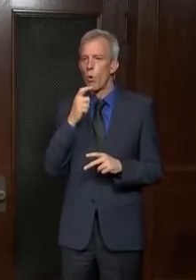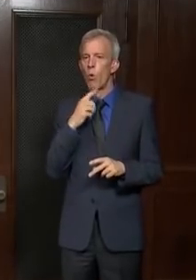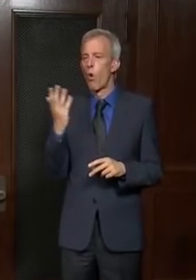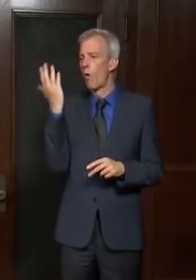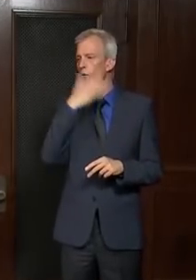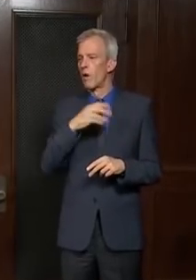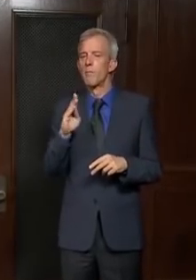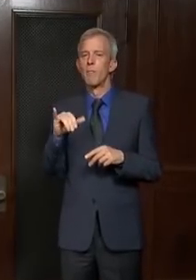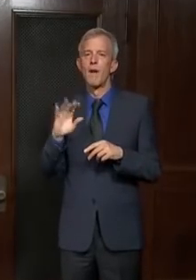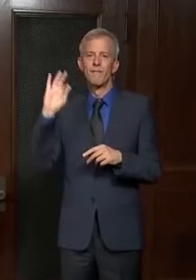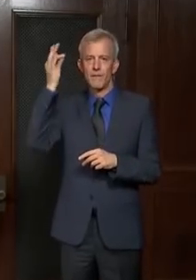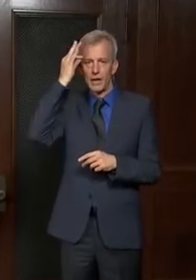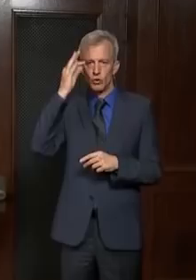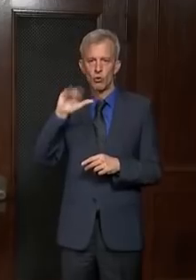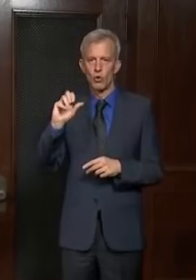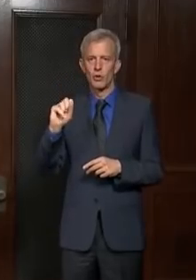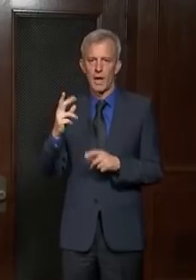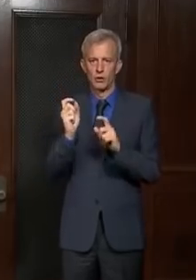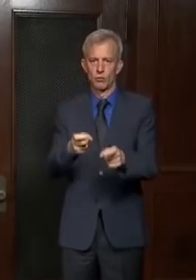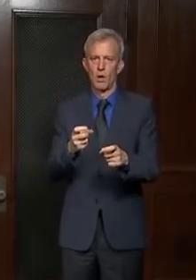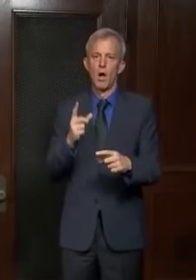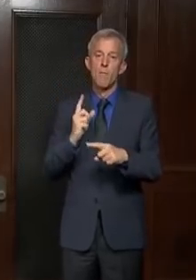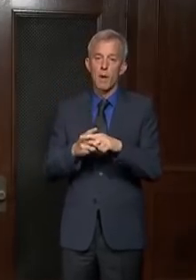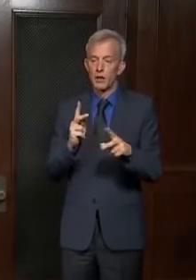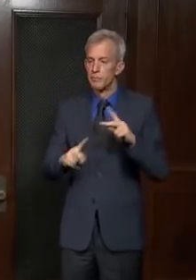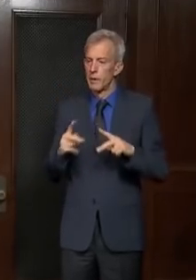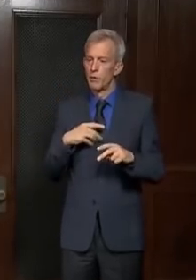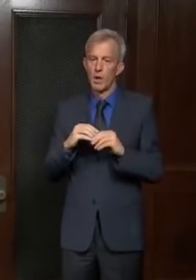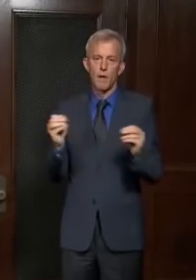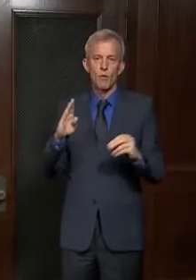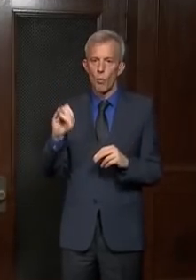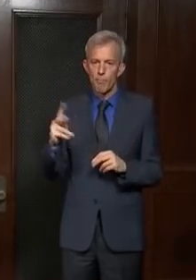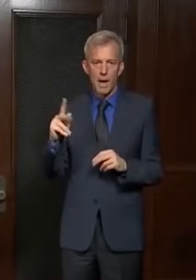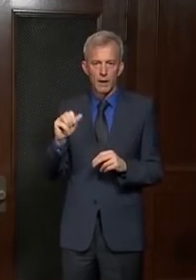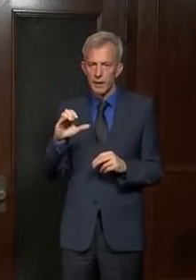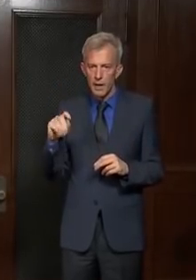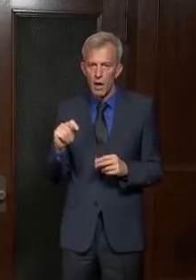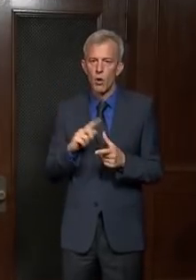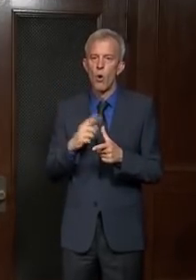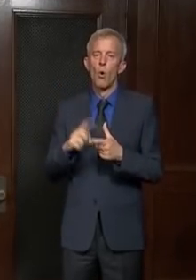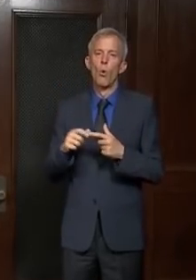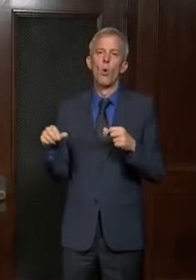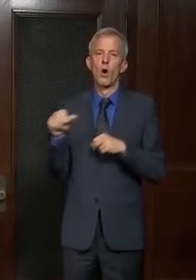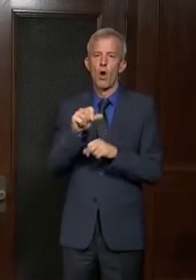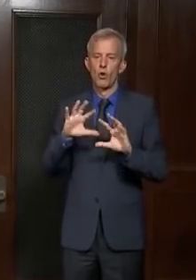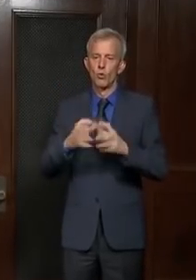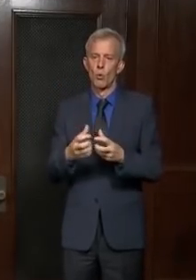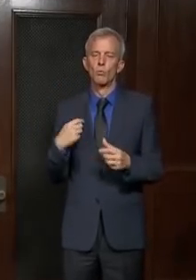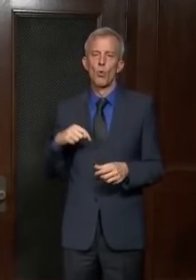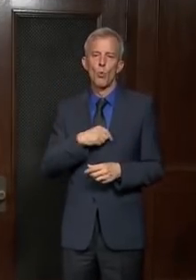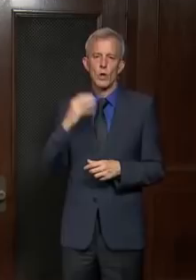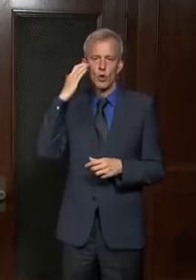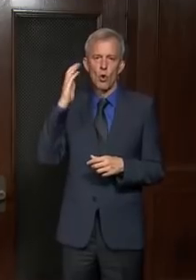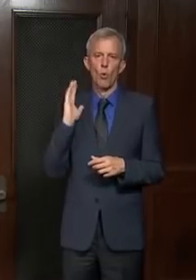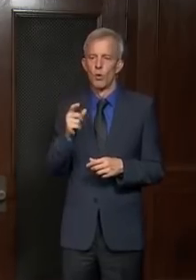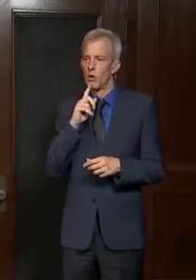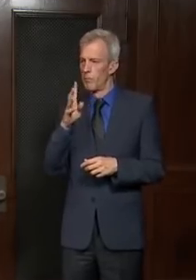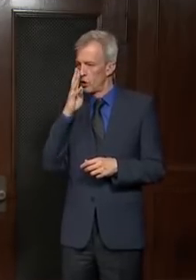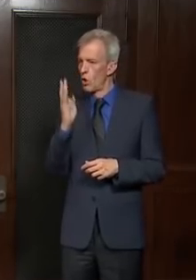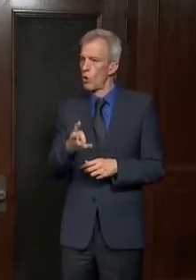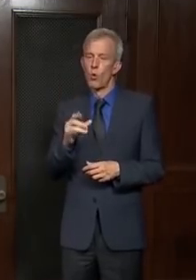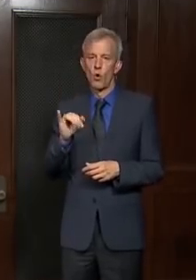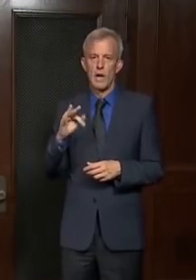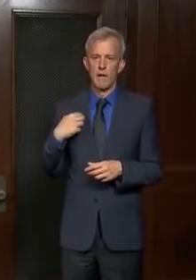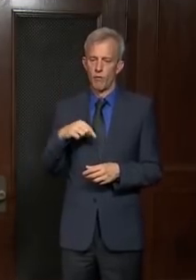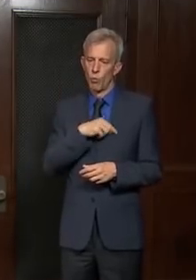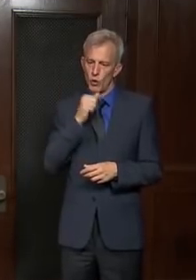cash grants, as well as the unbanked or other populations who we know might be left behind if we didn't step up. And I want